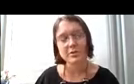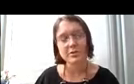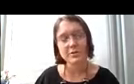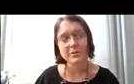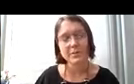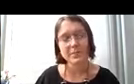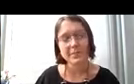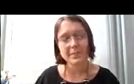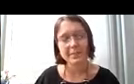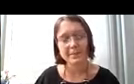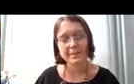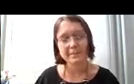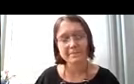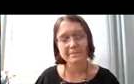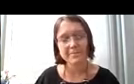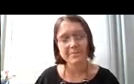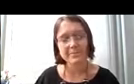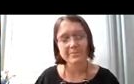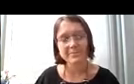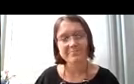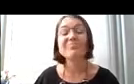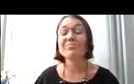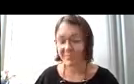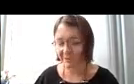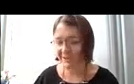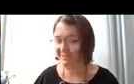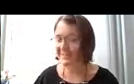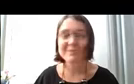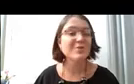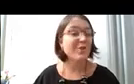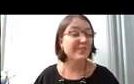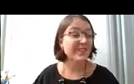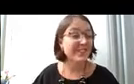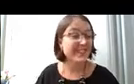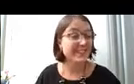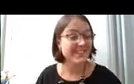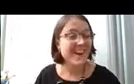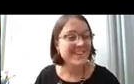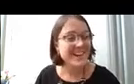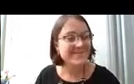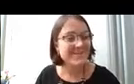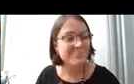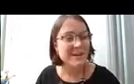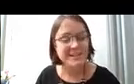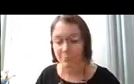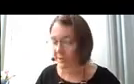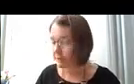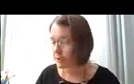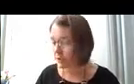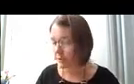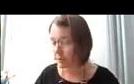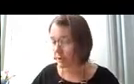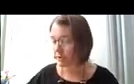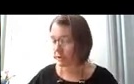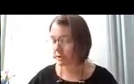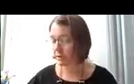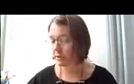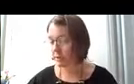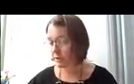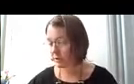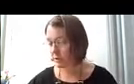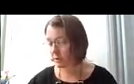know? So it's foot care. Right, foot doctor, yes. Okay, Wendy, what have you come up